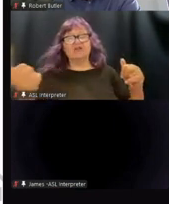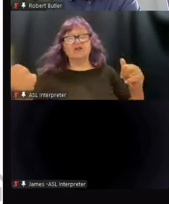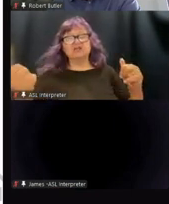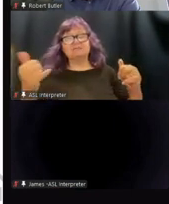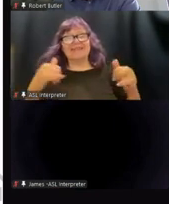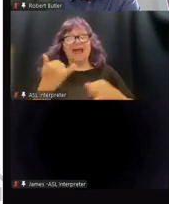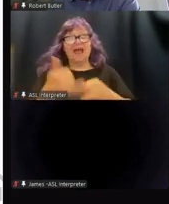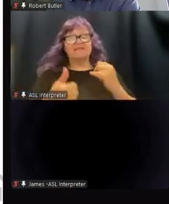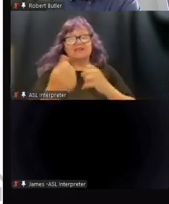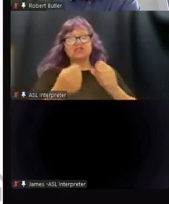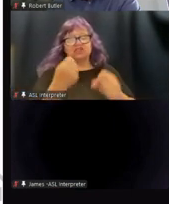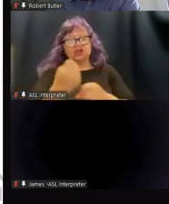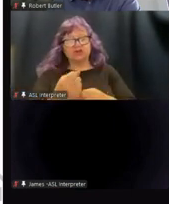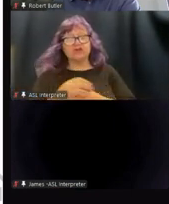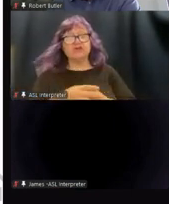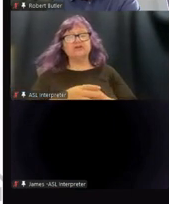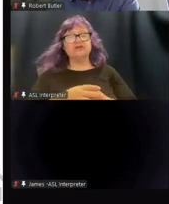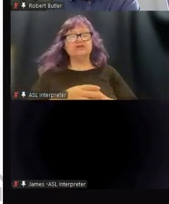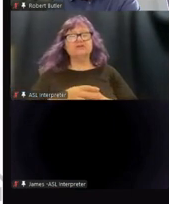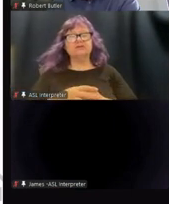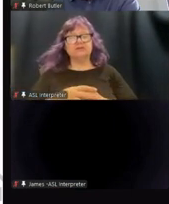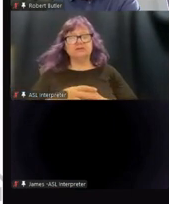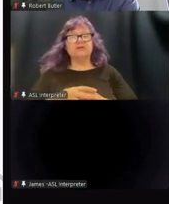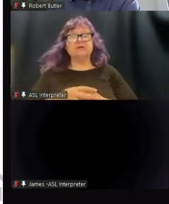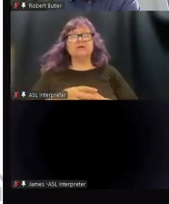year. Next slide.